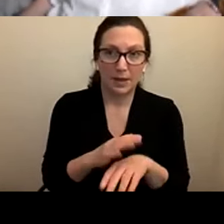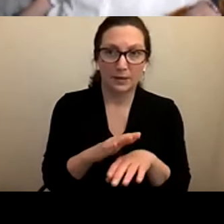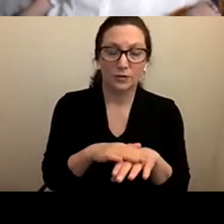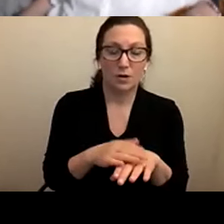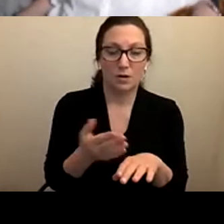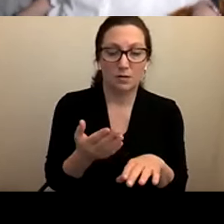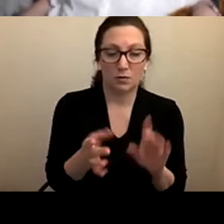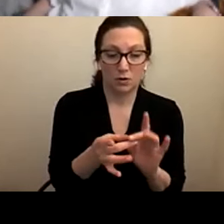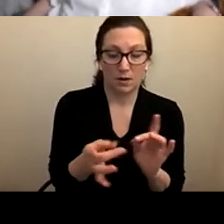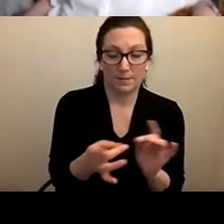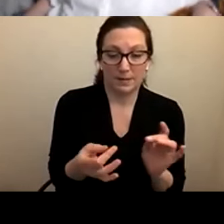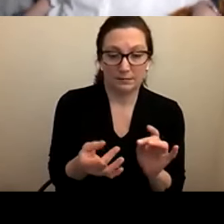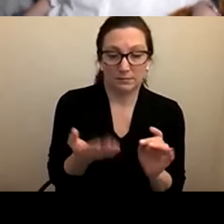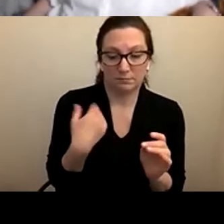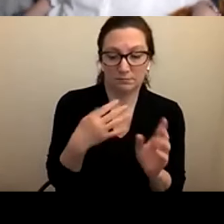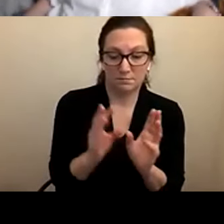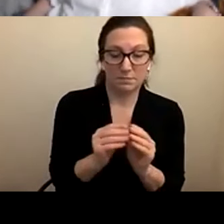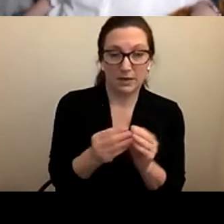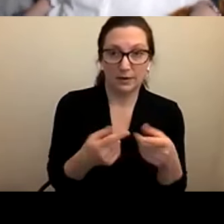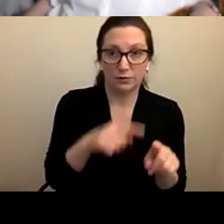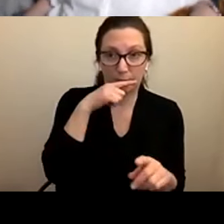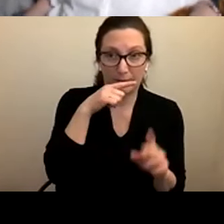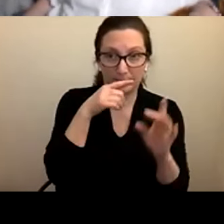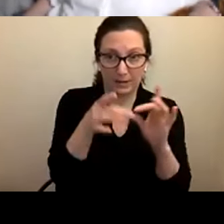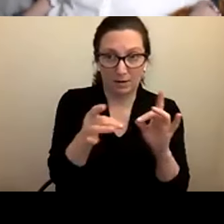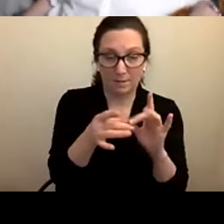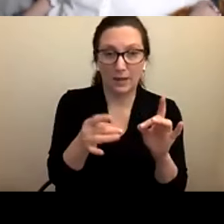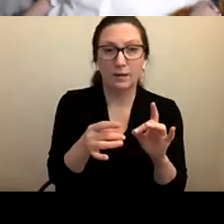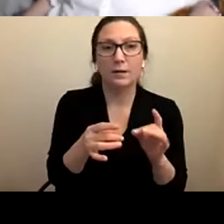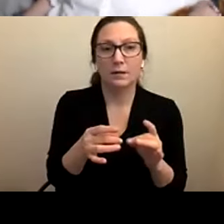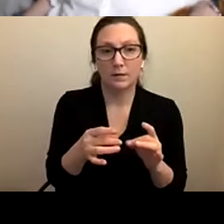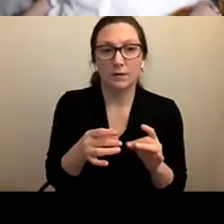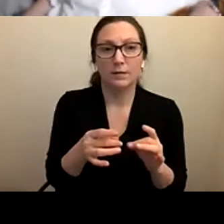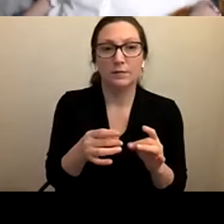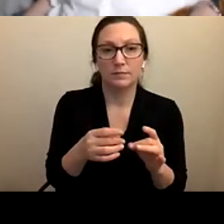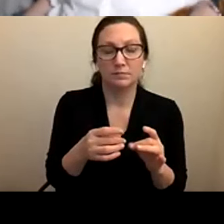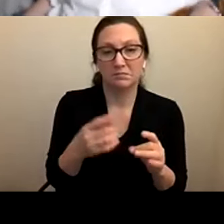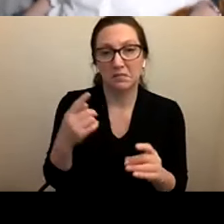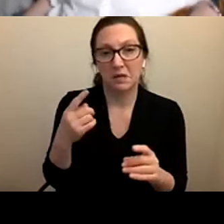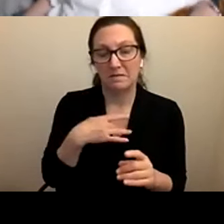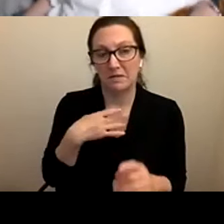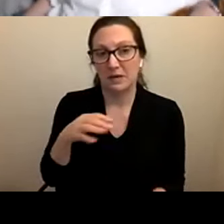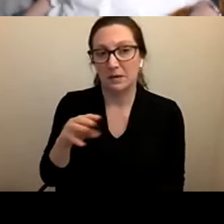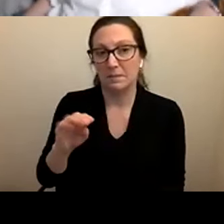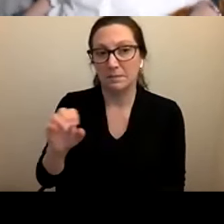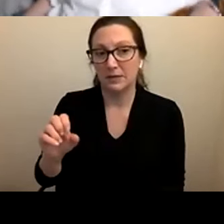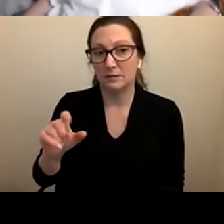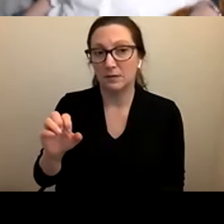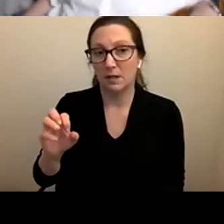comment, that, and I think I echo what Ms. Sullivan would say as well, we're really